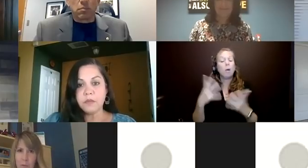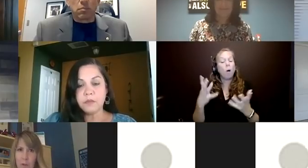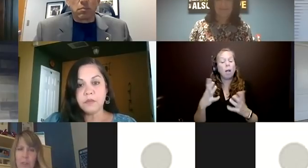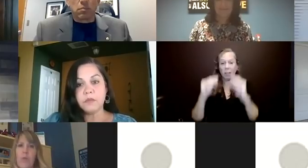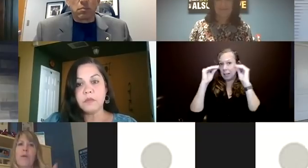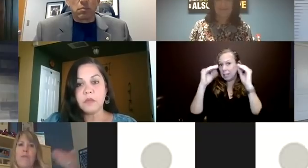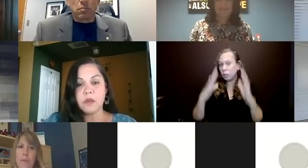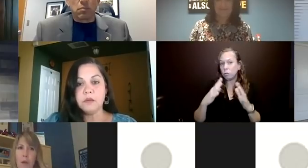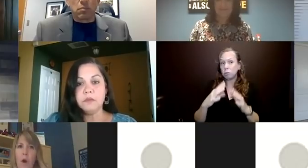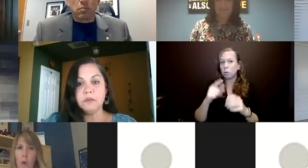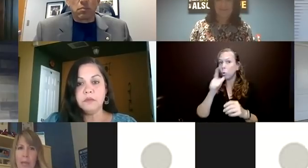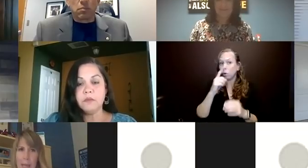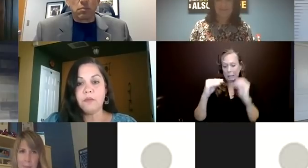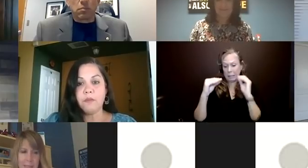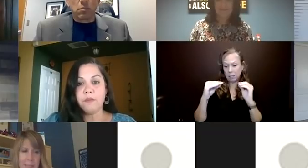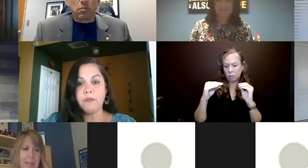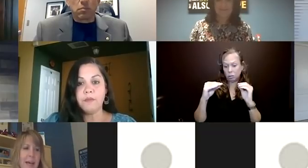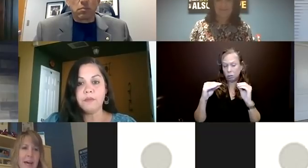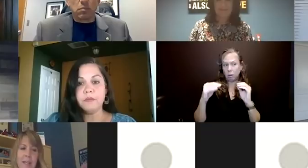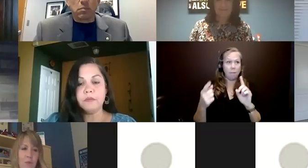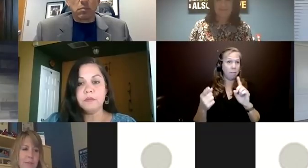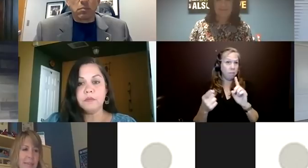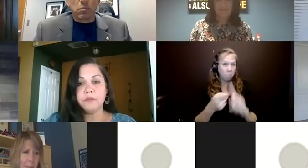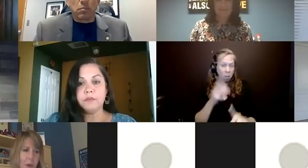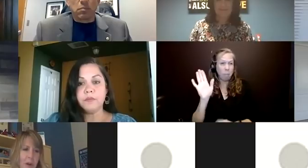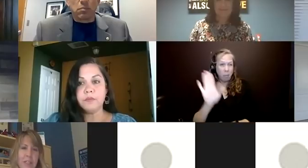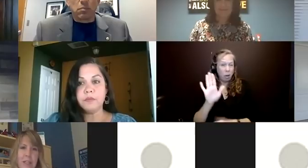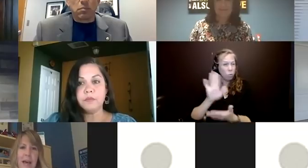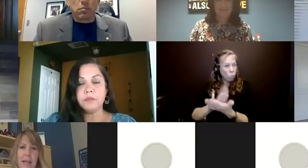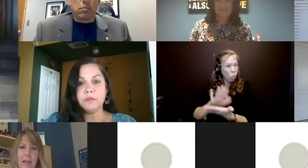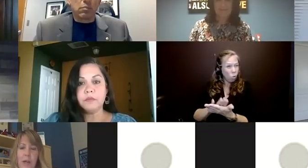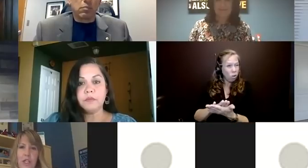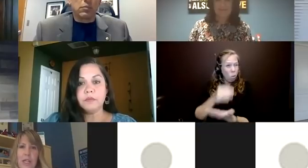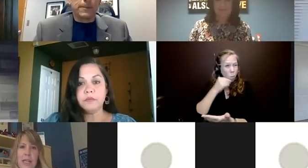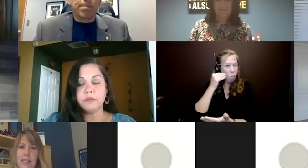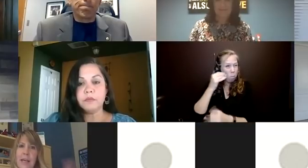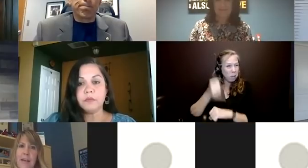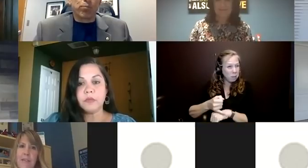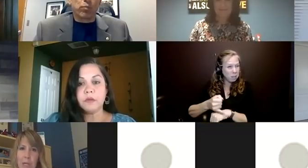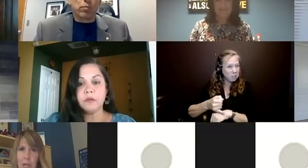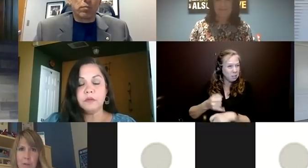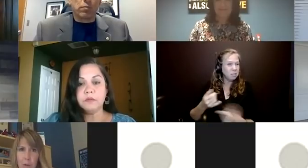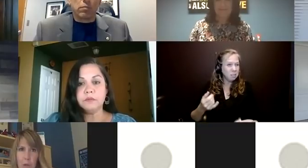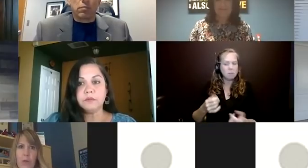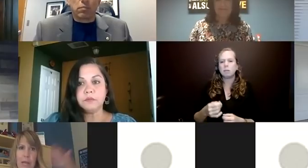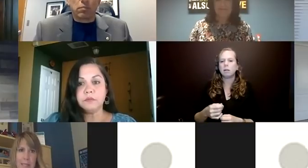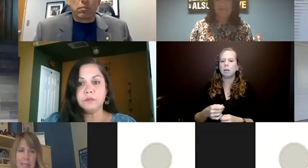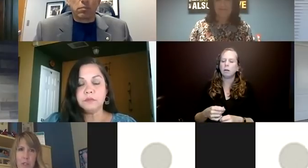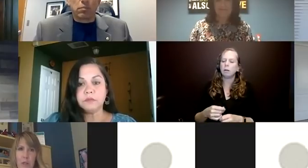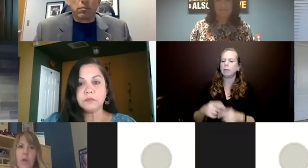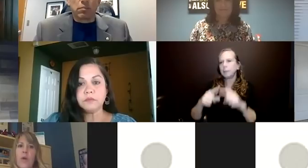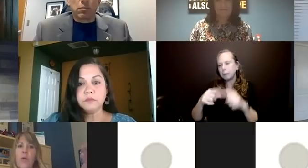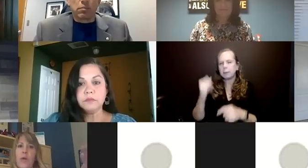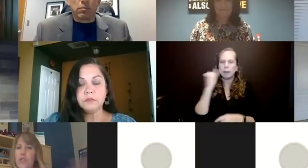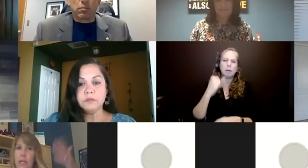children virtually will be from their home campus. And then sort of a second part to that question is, if my child is virtual and has a